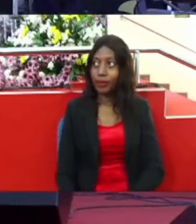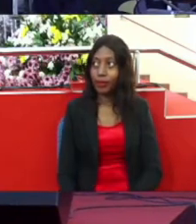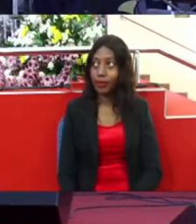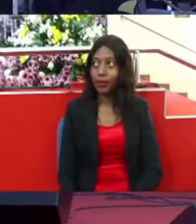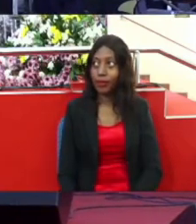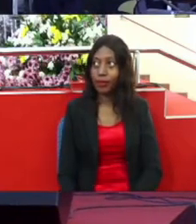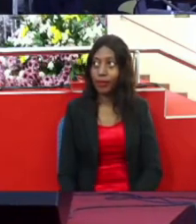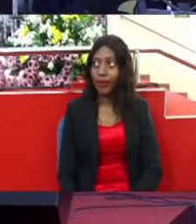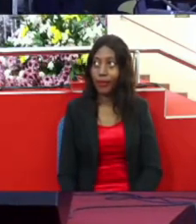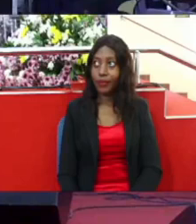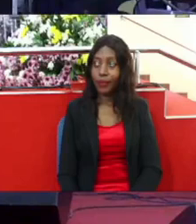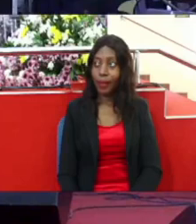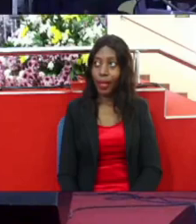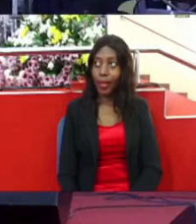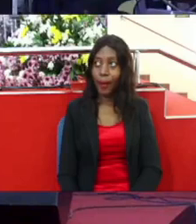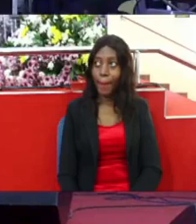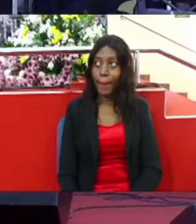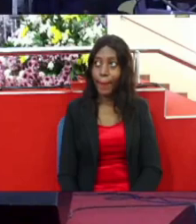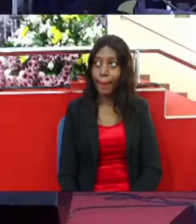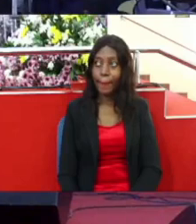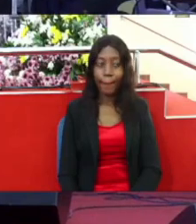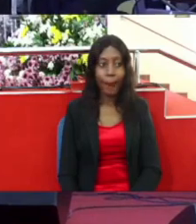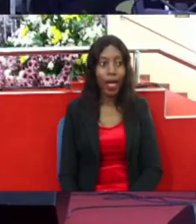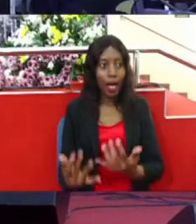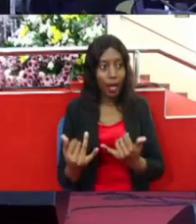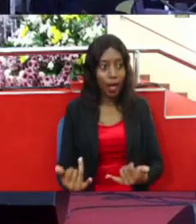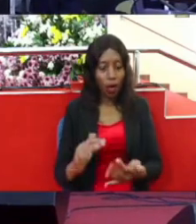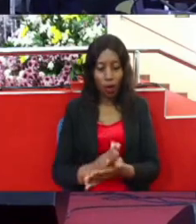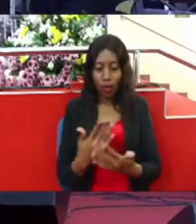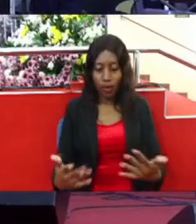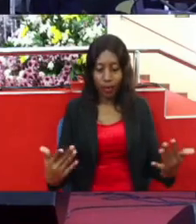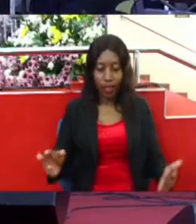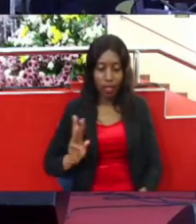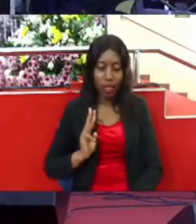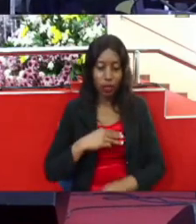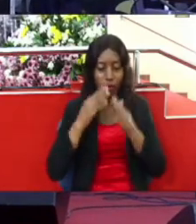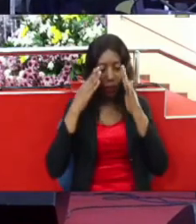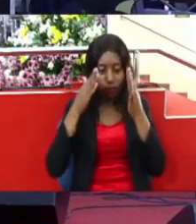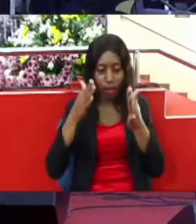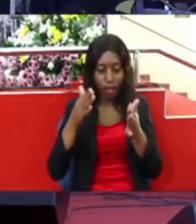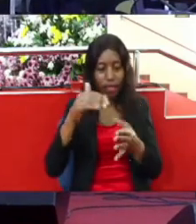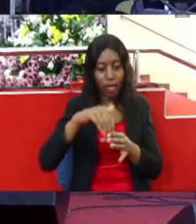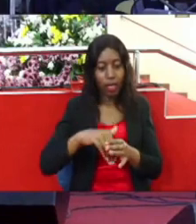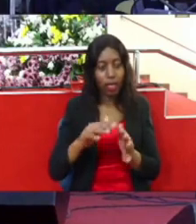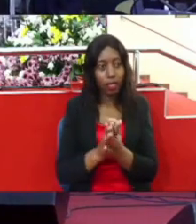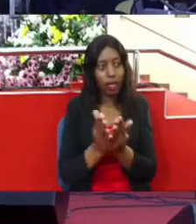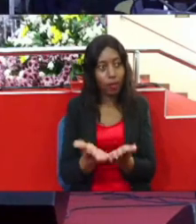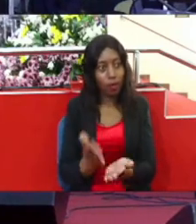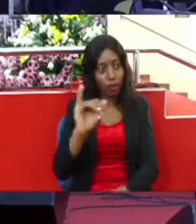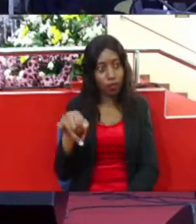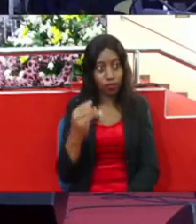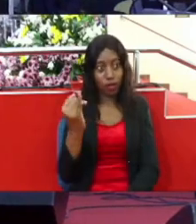amewasamehe wa Assyria. Now, a couple of things that we're going to see from this book. Mambo kadhaa ambayo tunaona toka kwenye hiki kitabu. Number